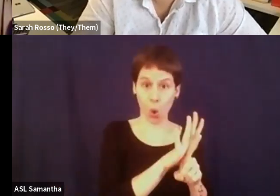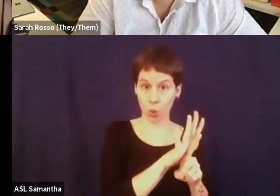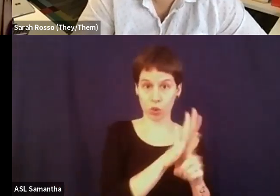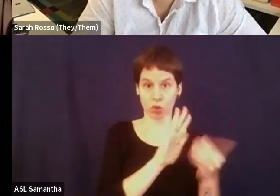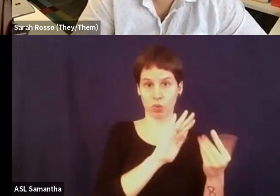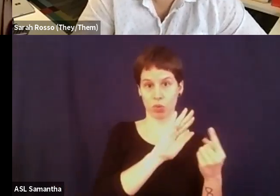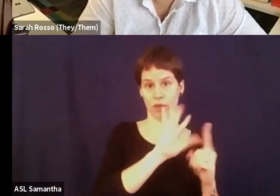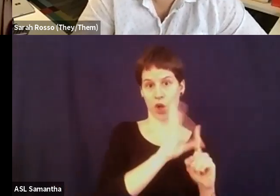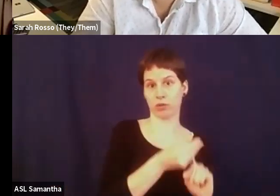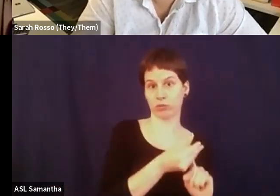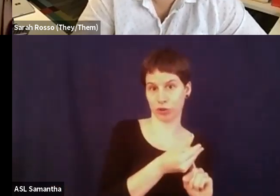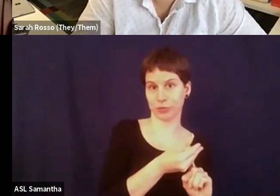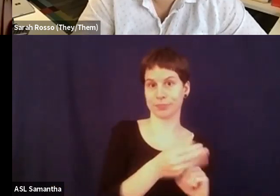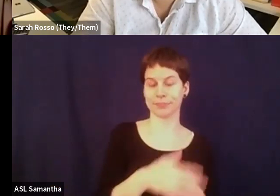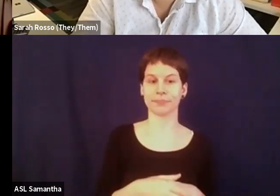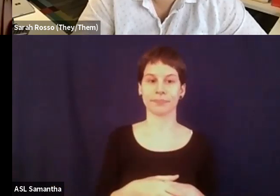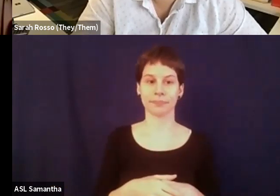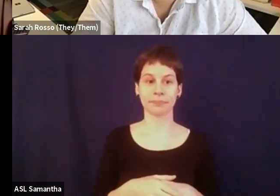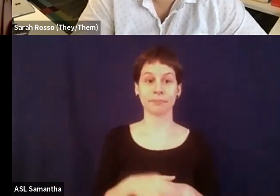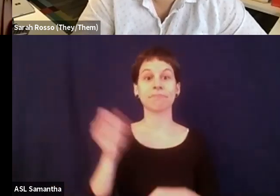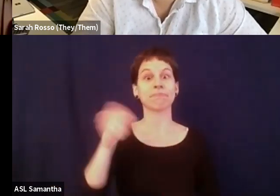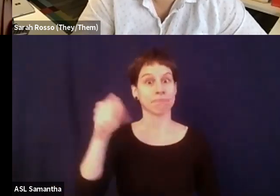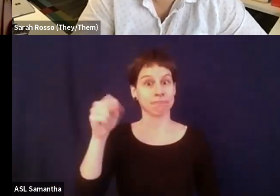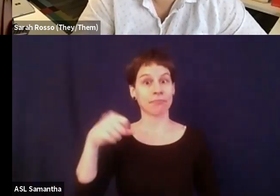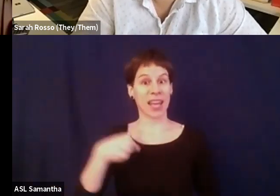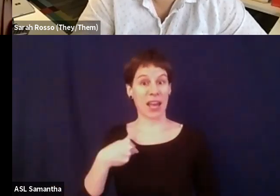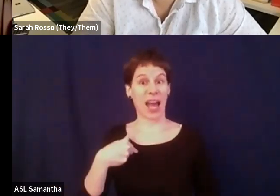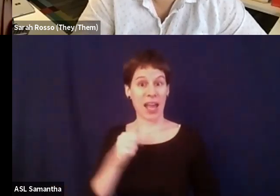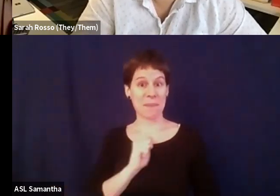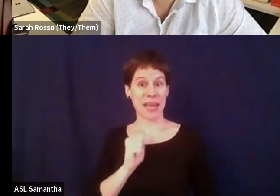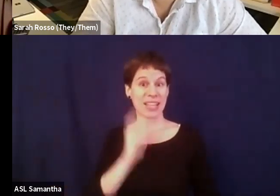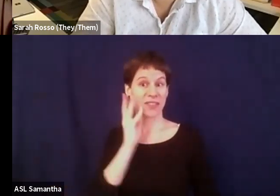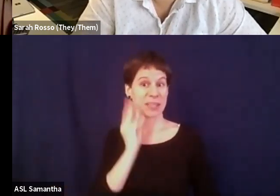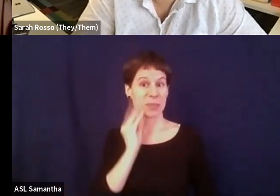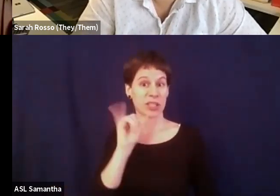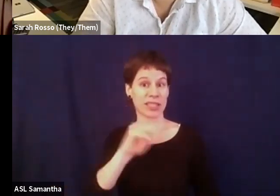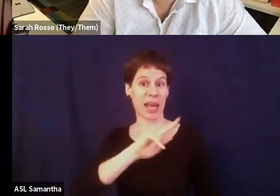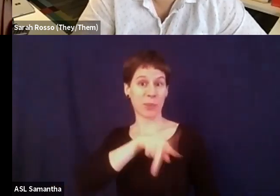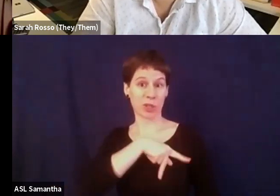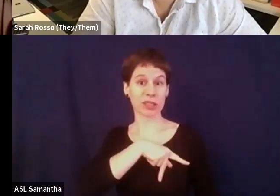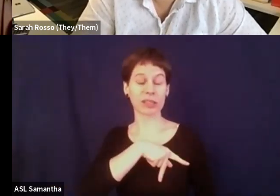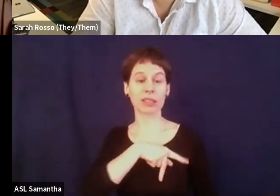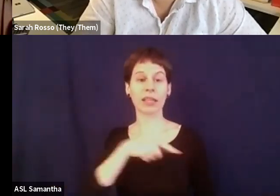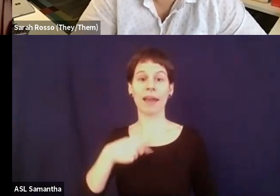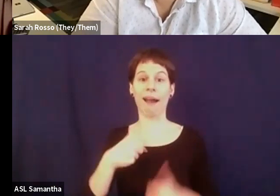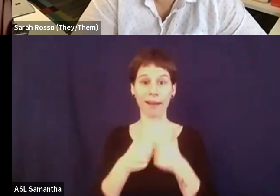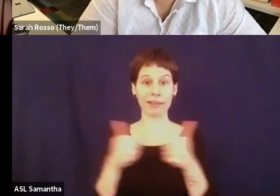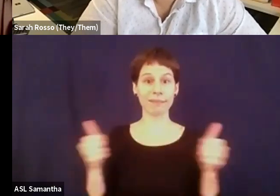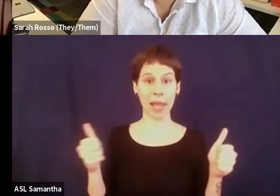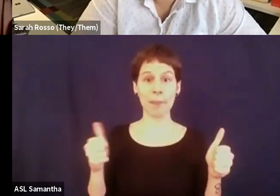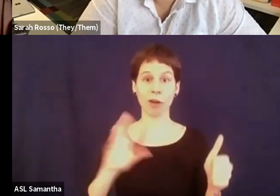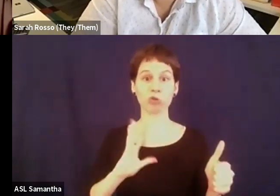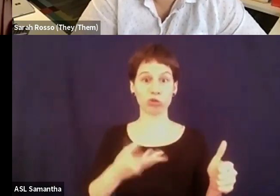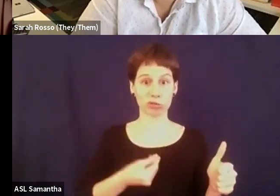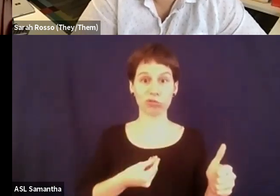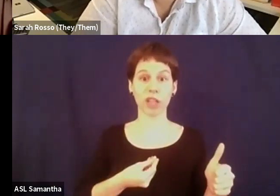Yeah, so that's something actually I've had experience with personally. Is I did come out as transgender while working as a youth support